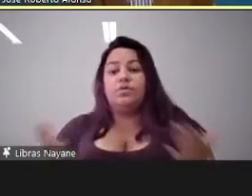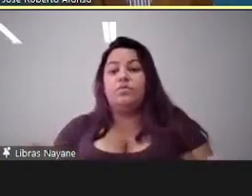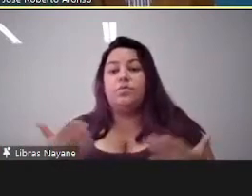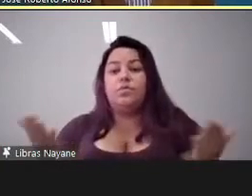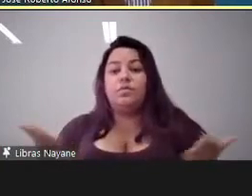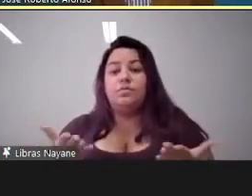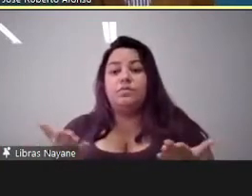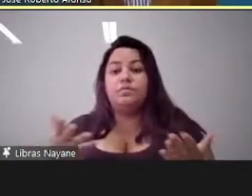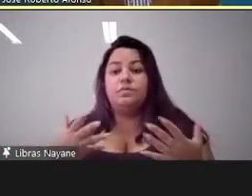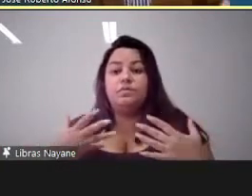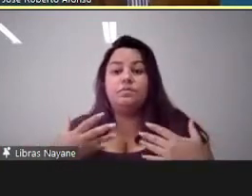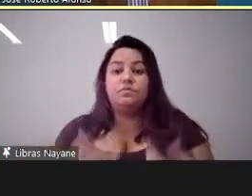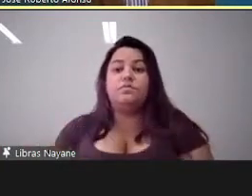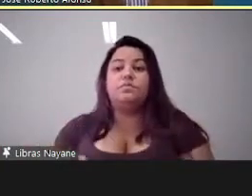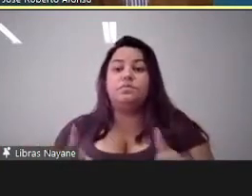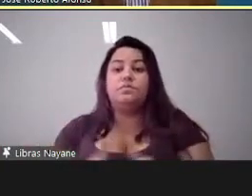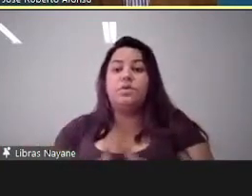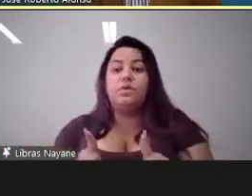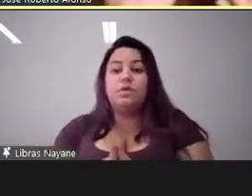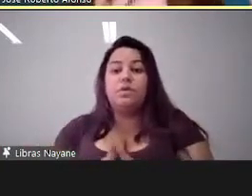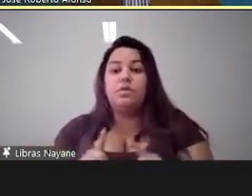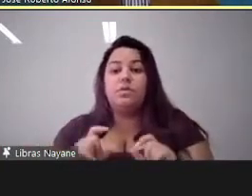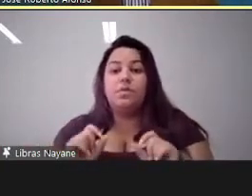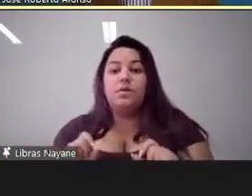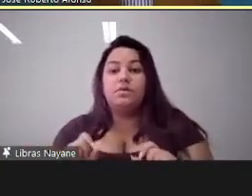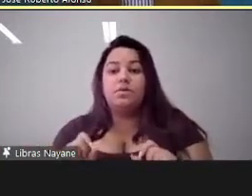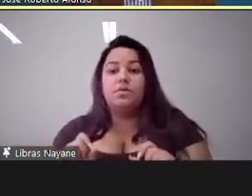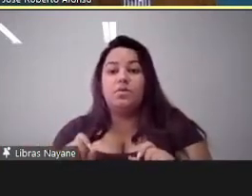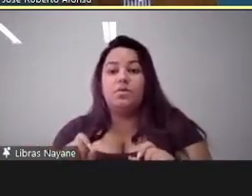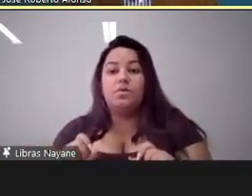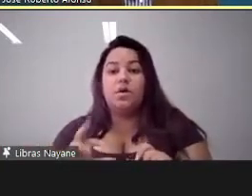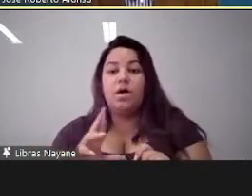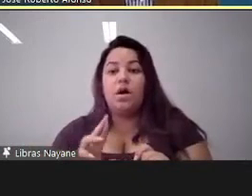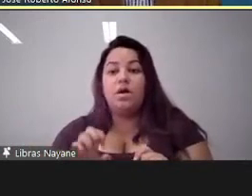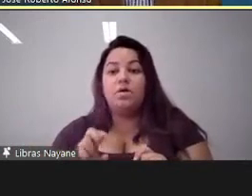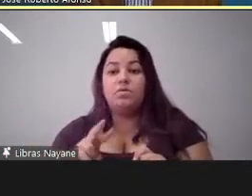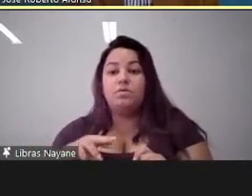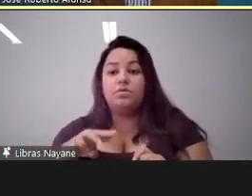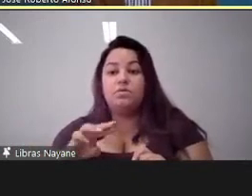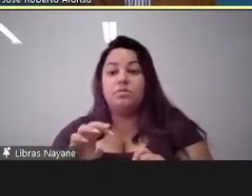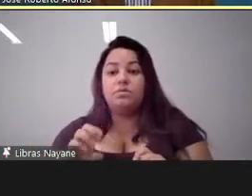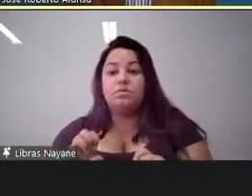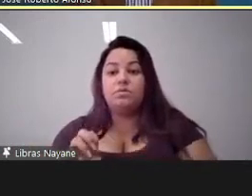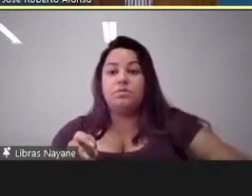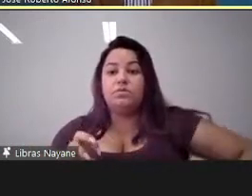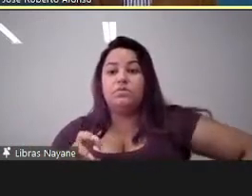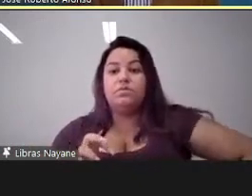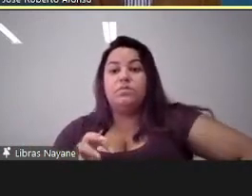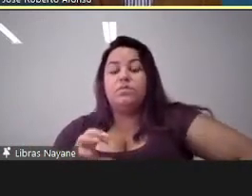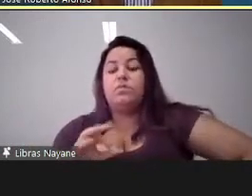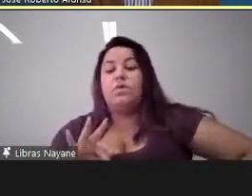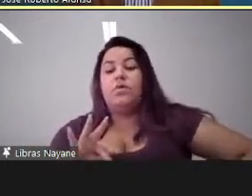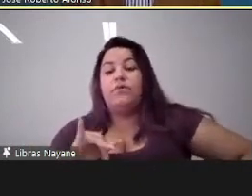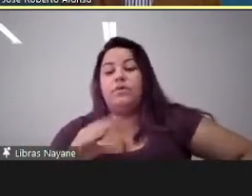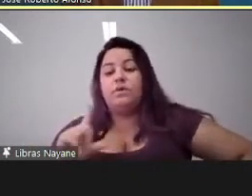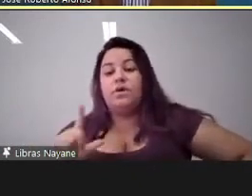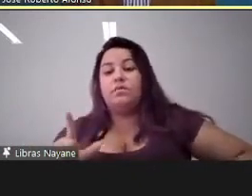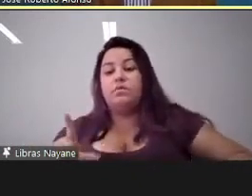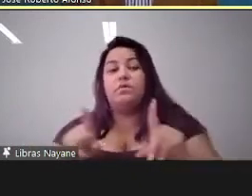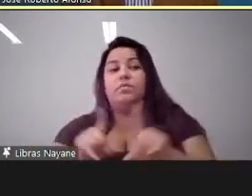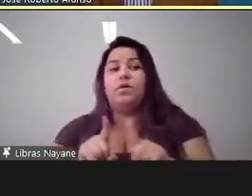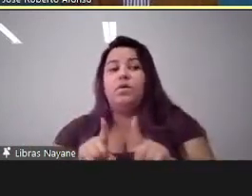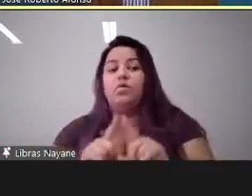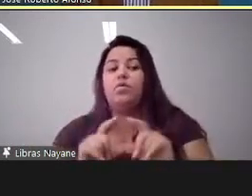the majority of the people that they don't know or they don't want to be part of